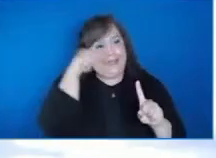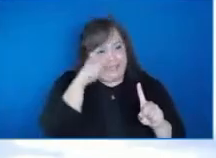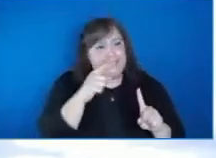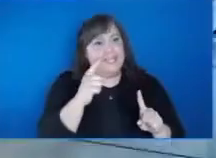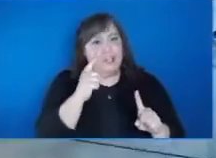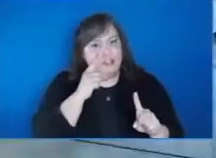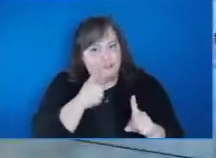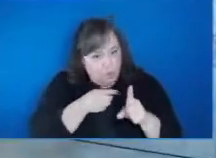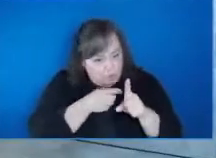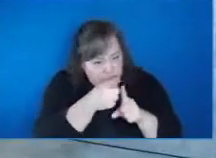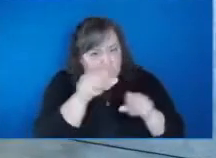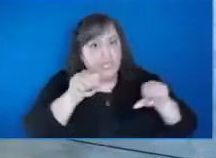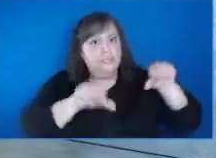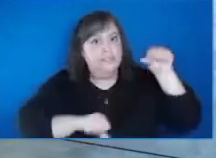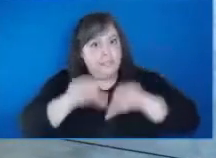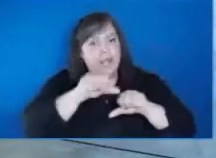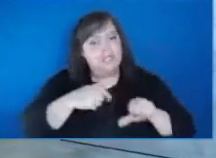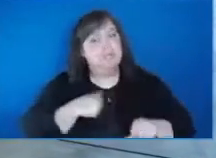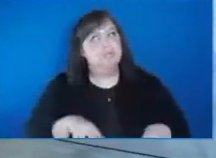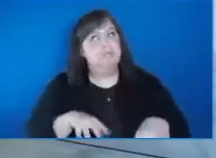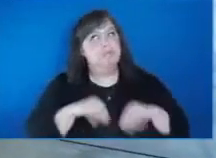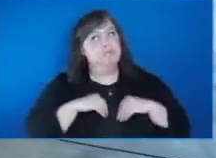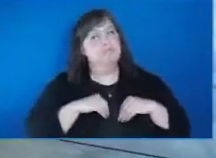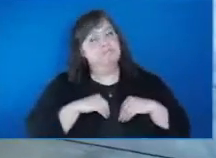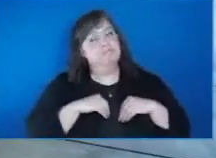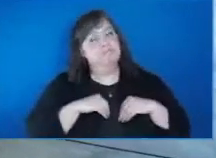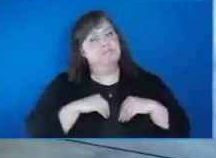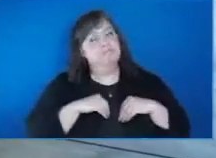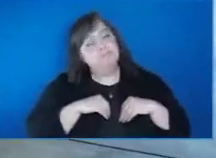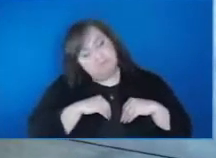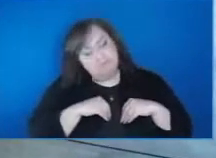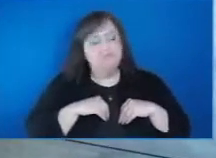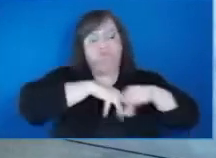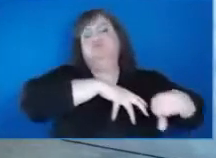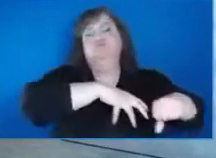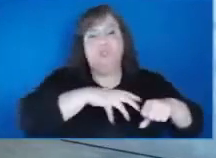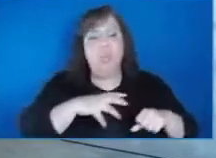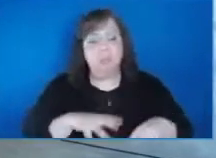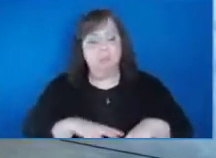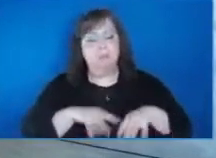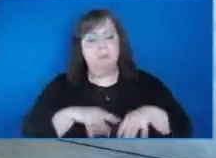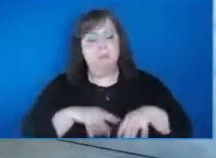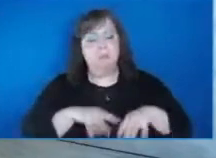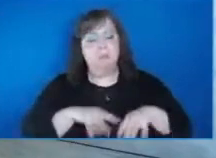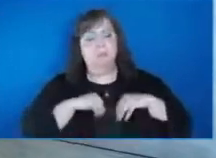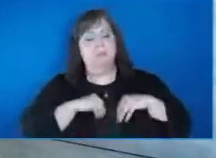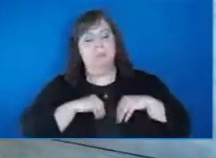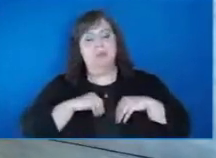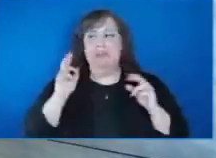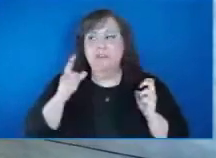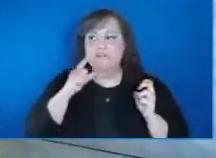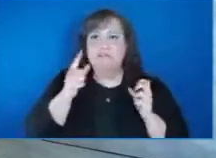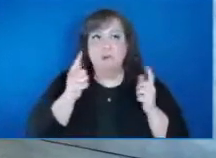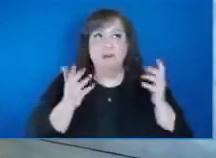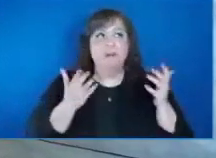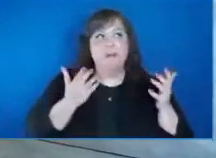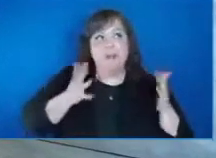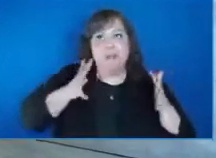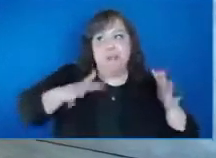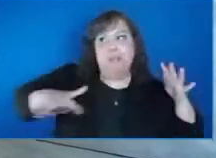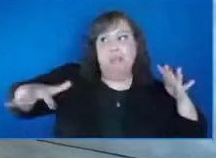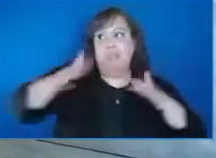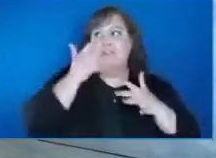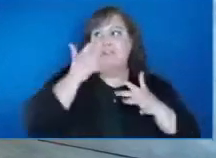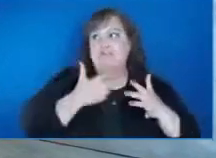So I'm okay with it smashing okay this with asteroid. It? Okay, for the greater good? Yes, for the greater good. But one follow-up question on that. If